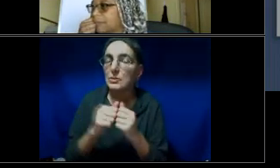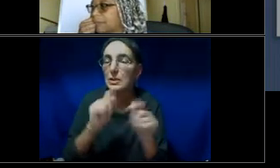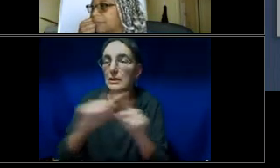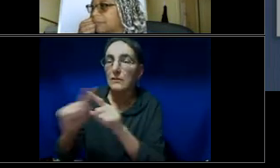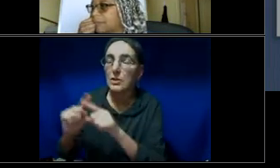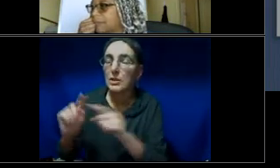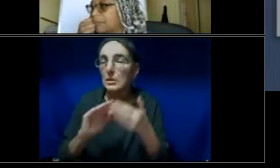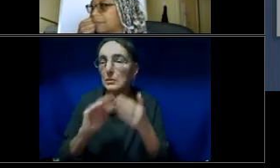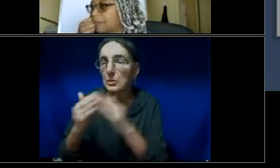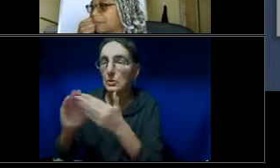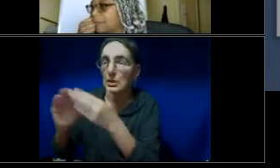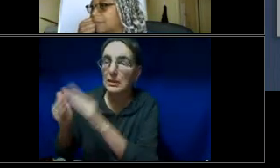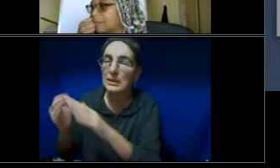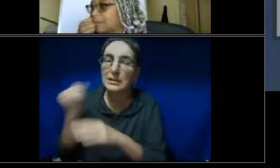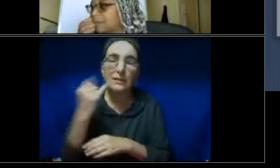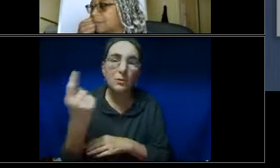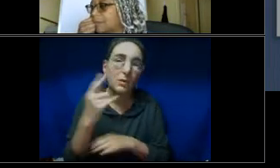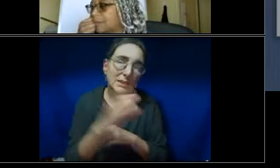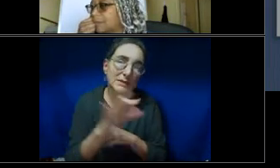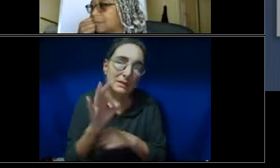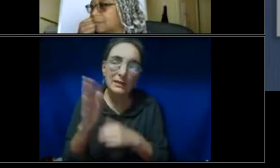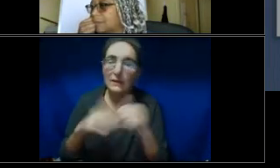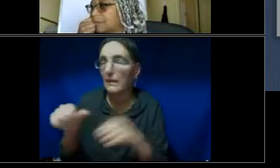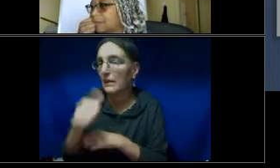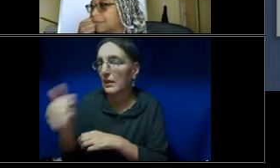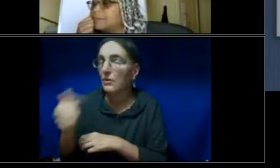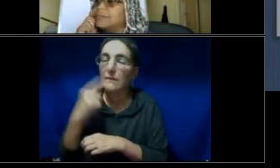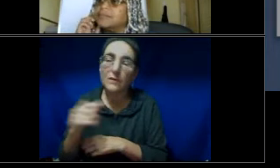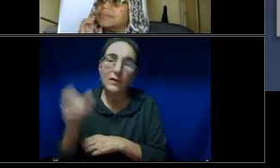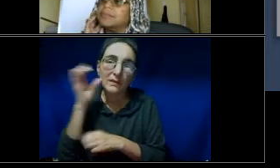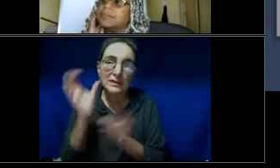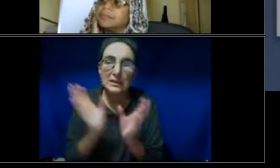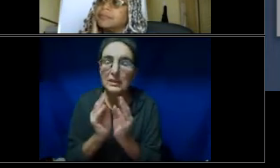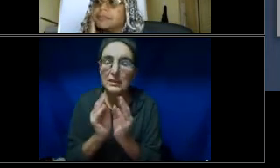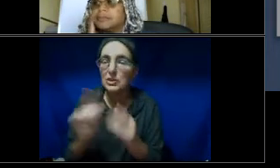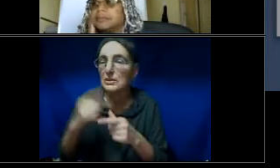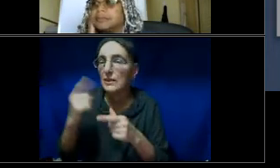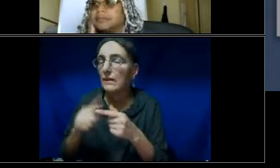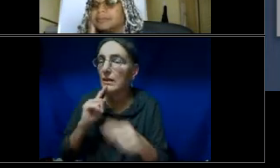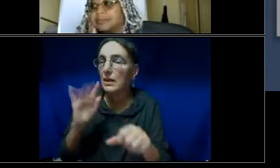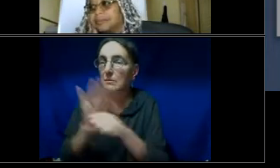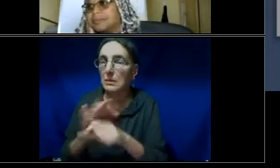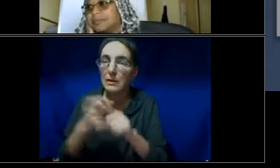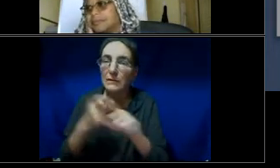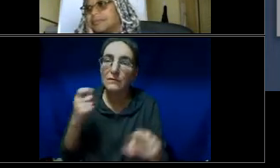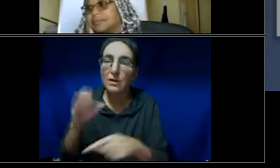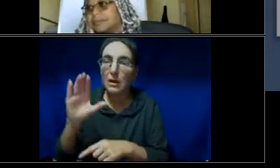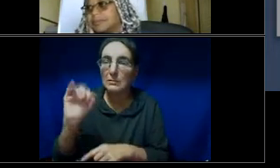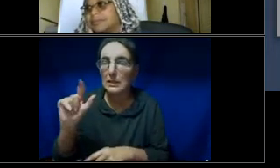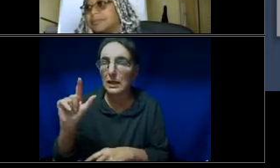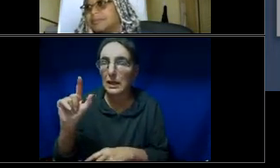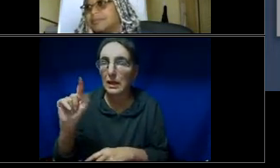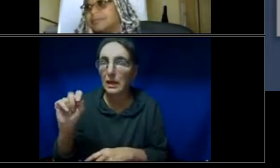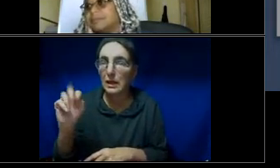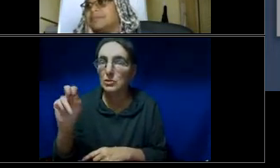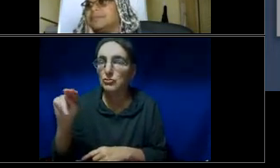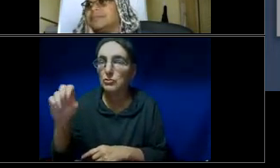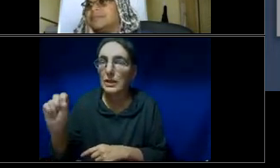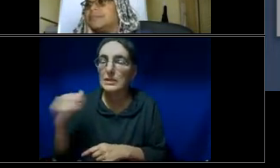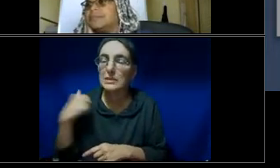one is selected versus the other for the listening sessions, and it's just kind of a commitment from Caltrans that there's just a